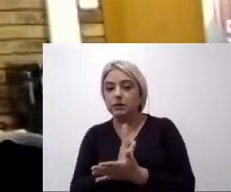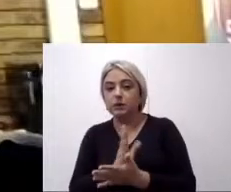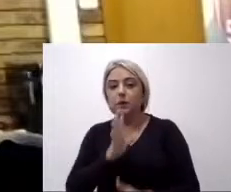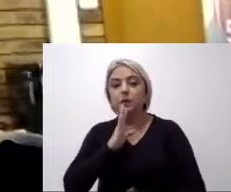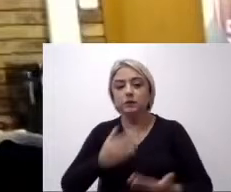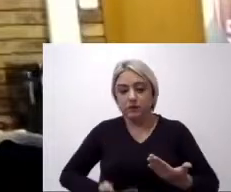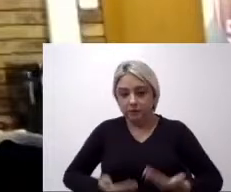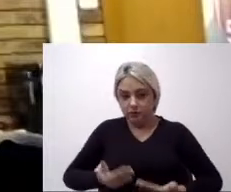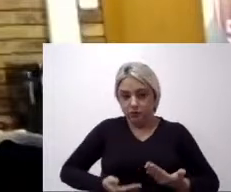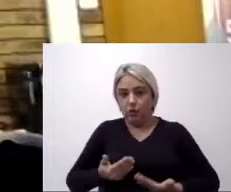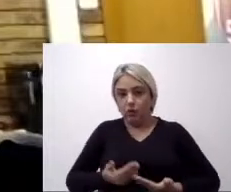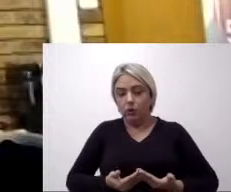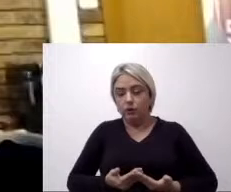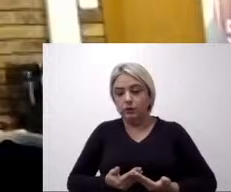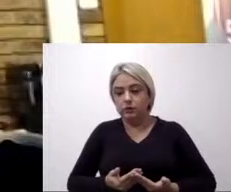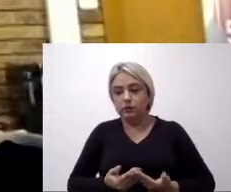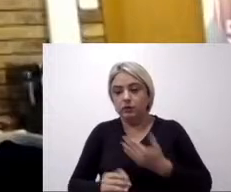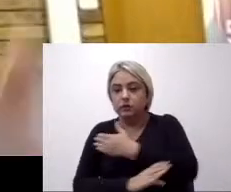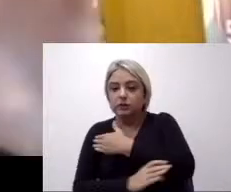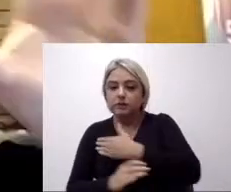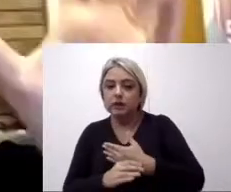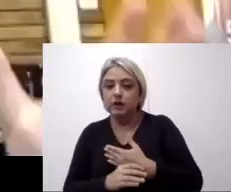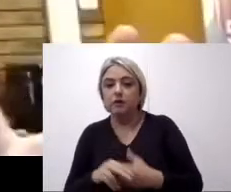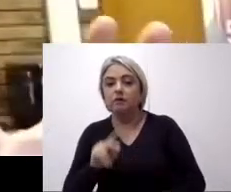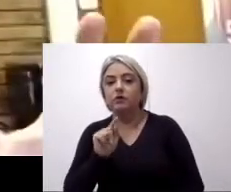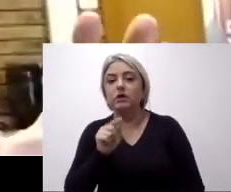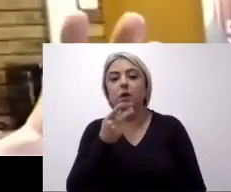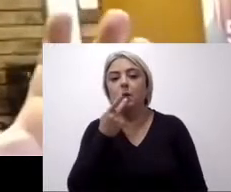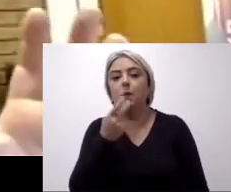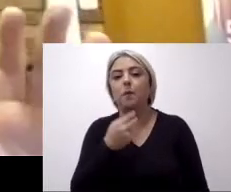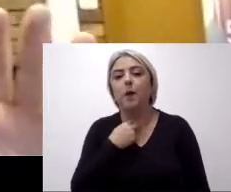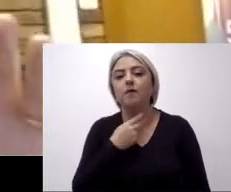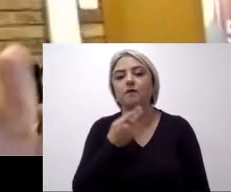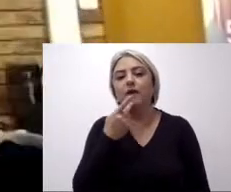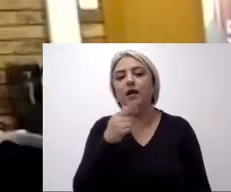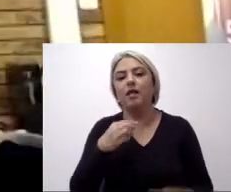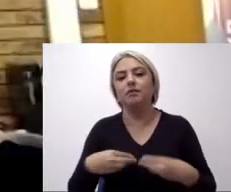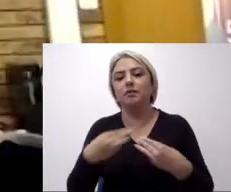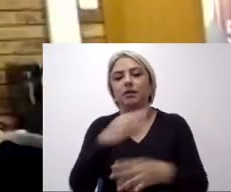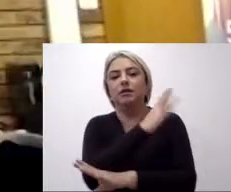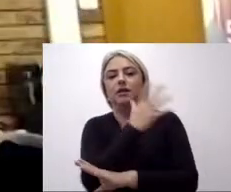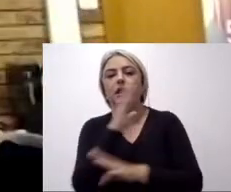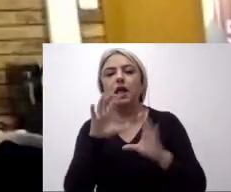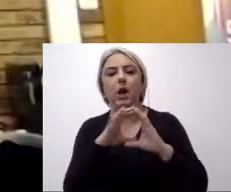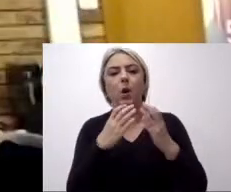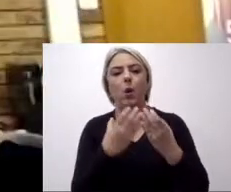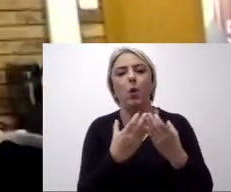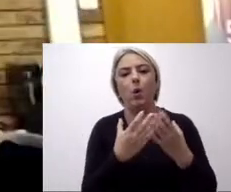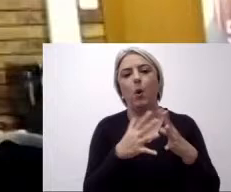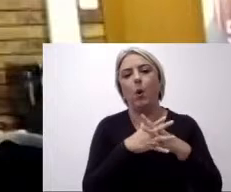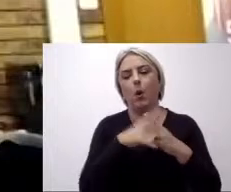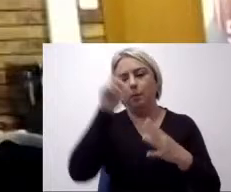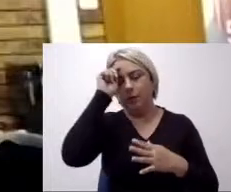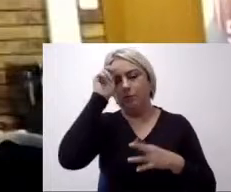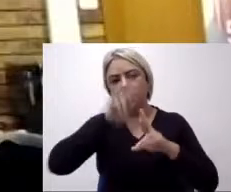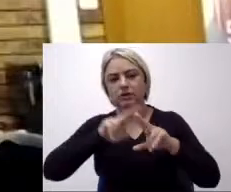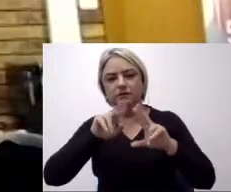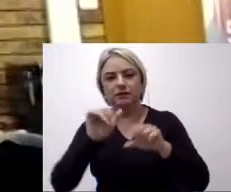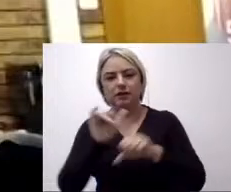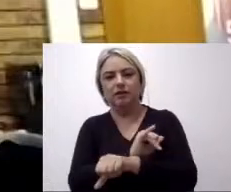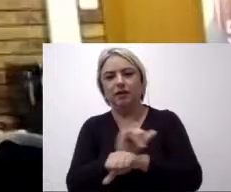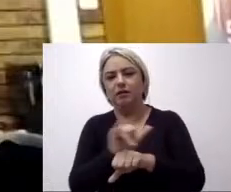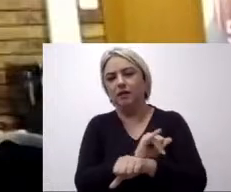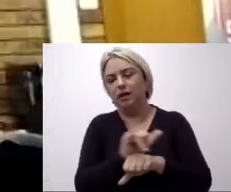speak about Ministry of Environment. It's a complex group of actors with different strategy, which is generally not in the same